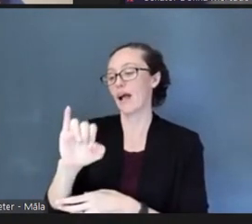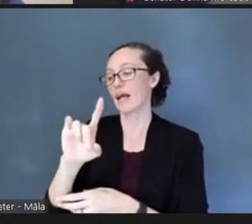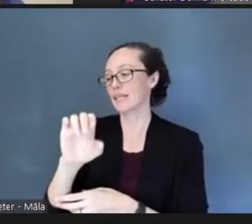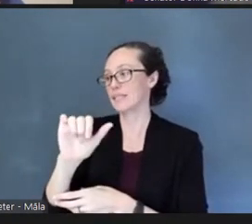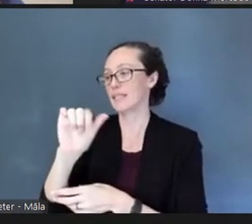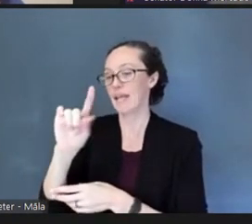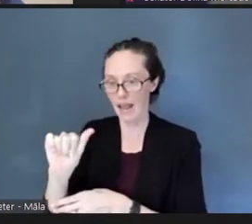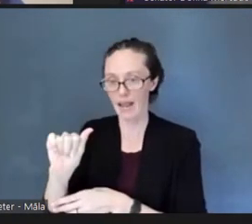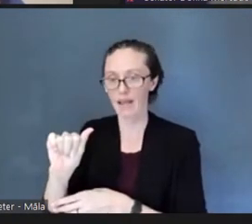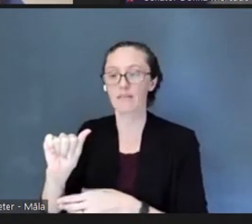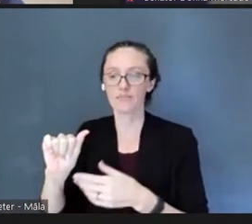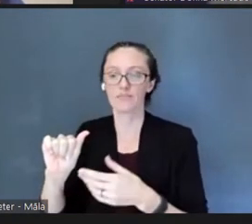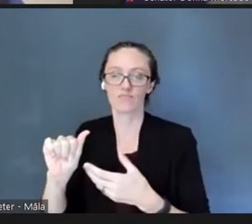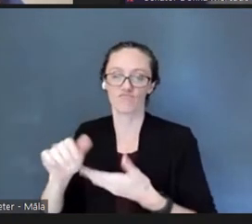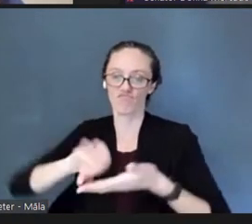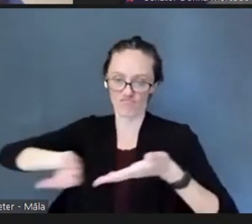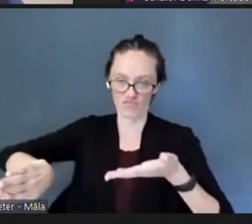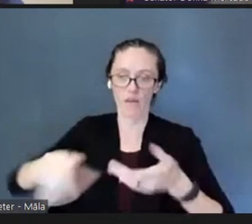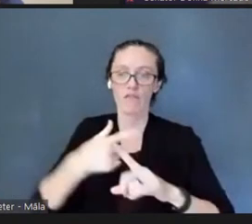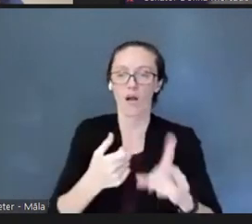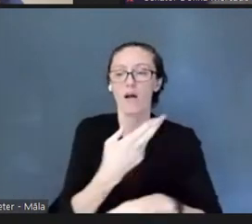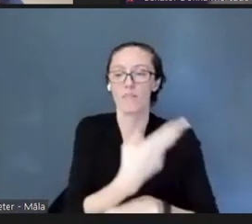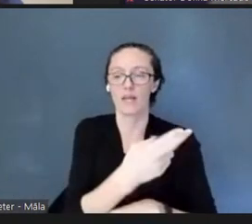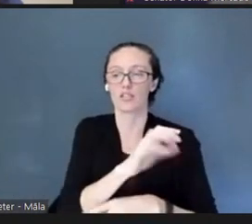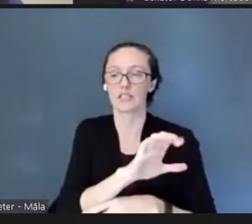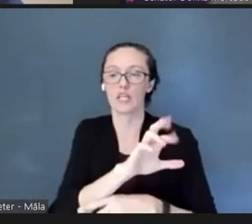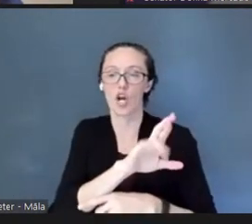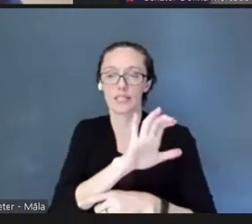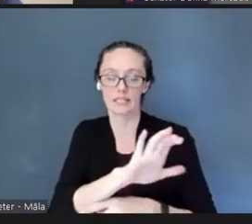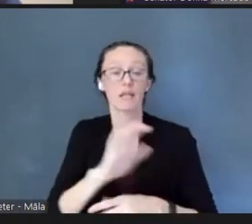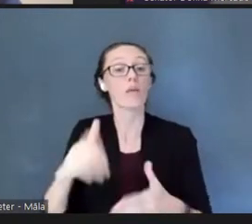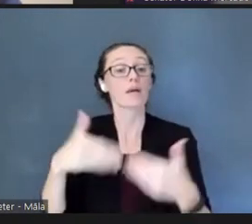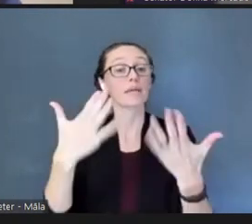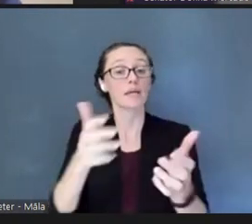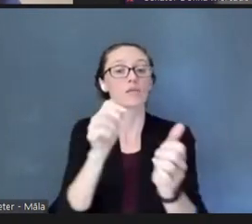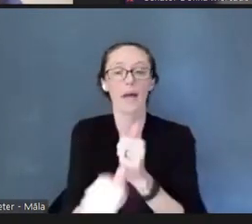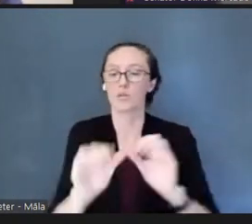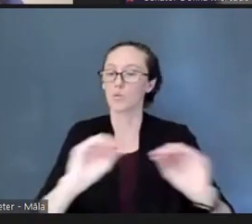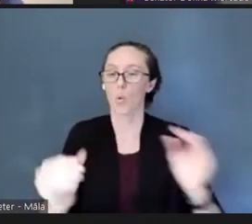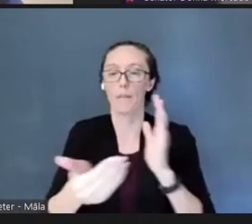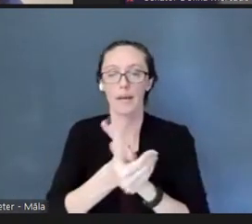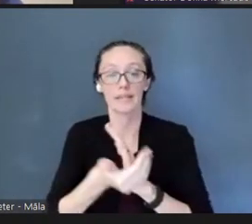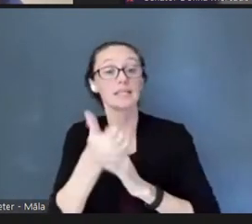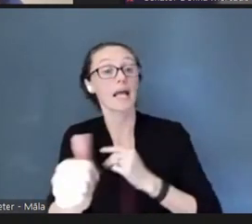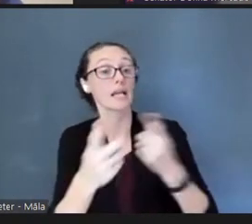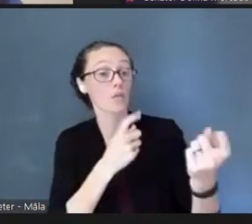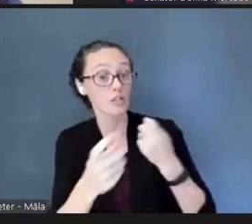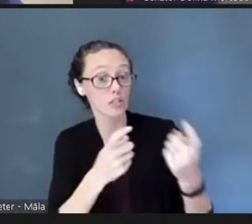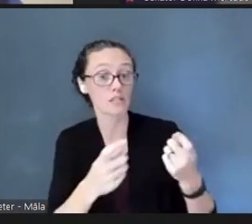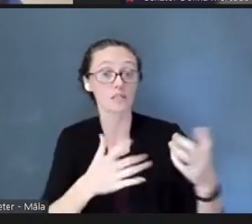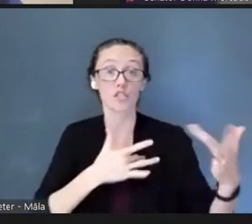Civil Rights Commission. Recommendation here is to pass unamended. Questions or concerns?